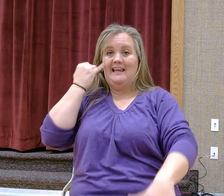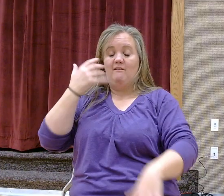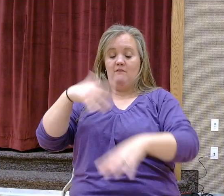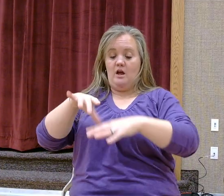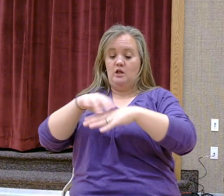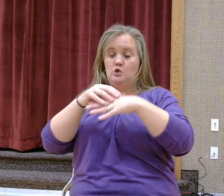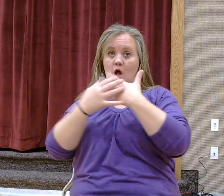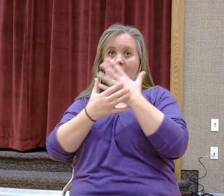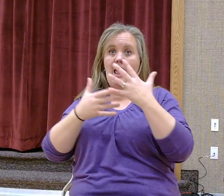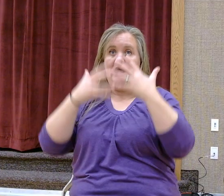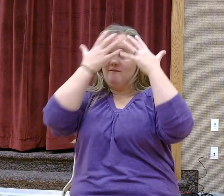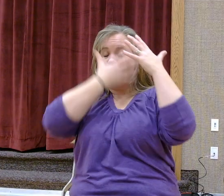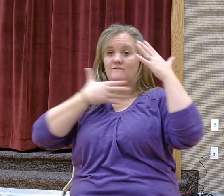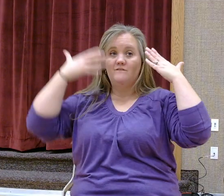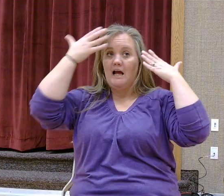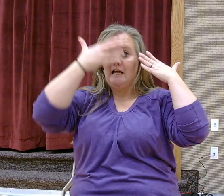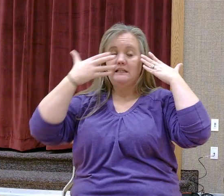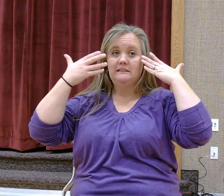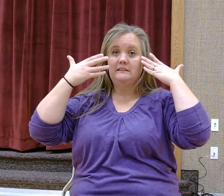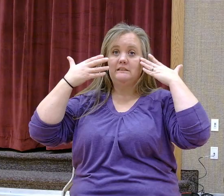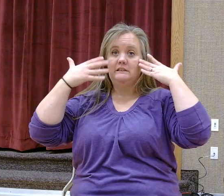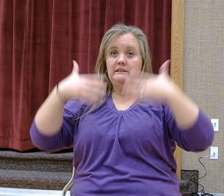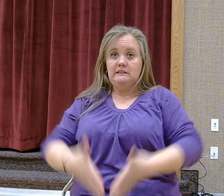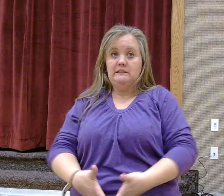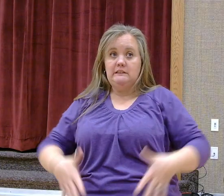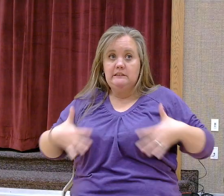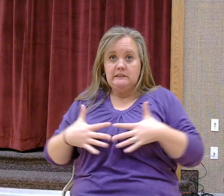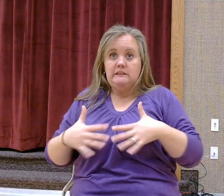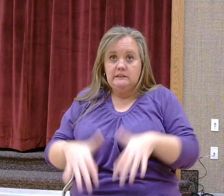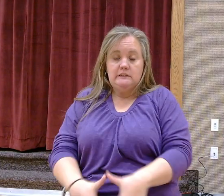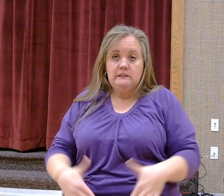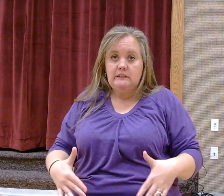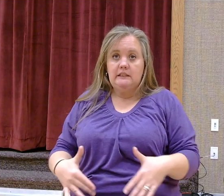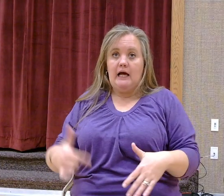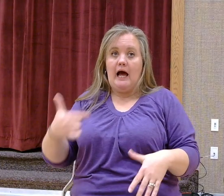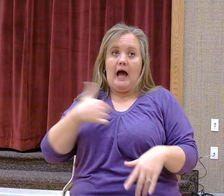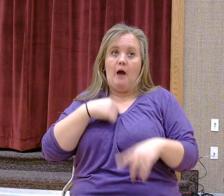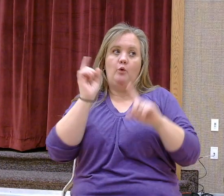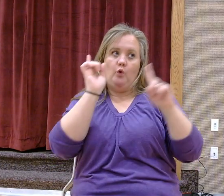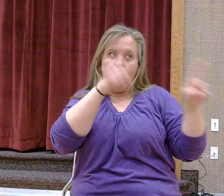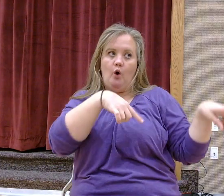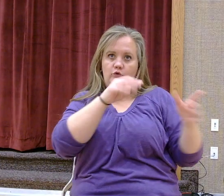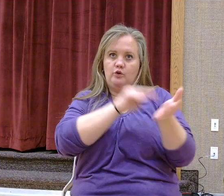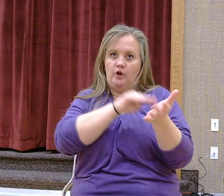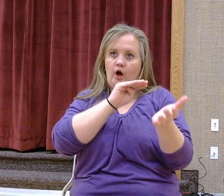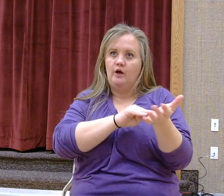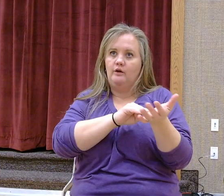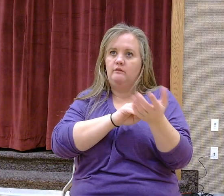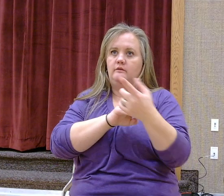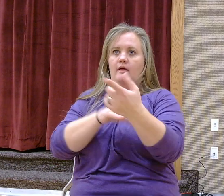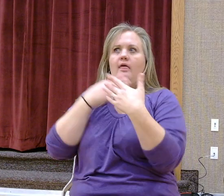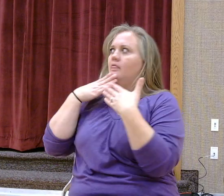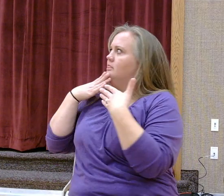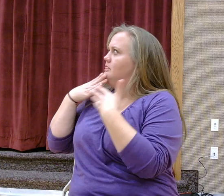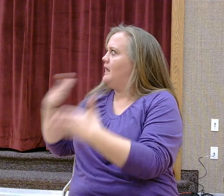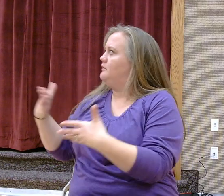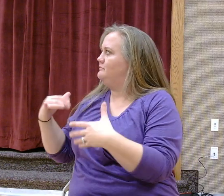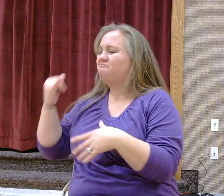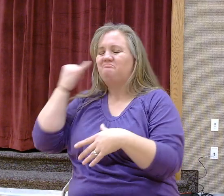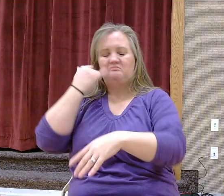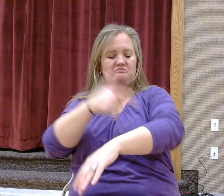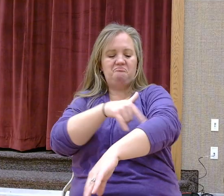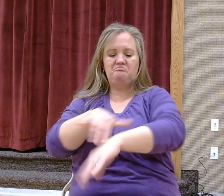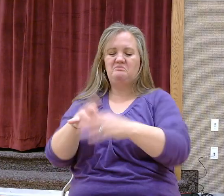if it's on the hand, if it's on the face, genitals, anything like that, I would get it seen. I would get it seen. Yeah, if it's somewhere else,